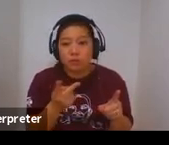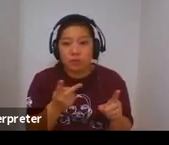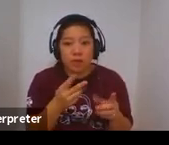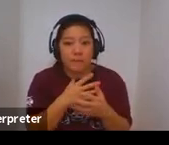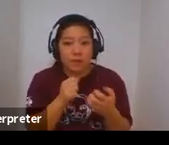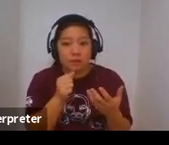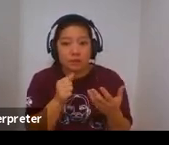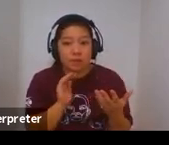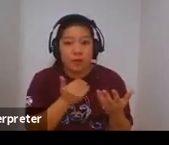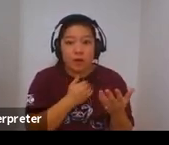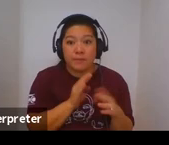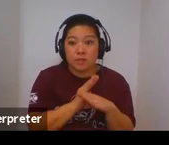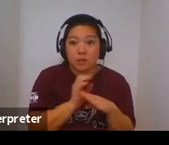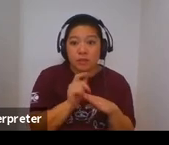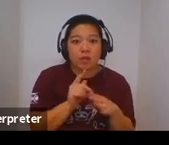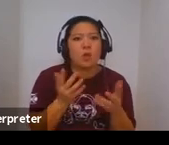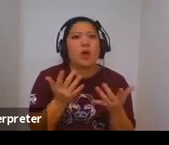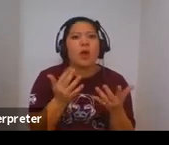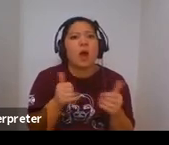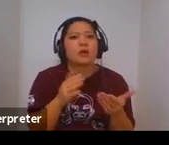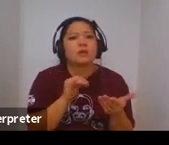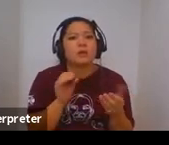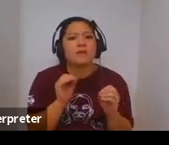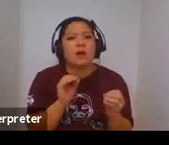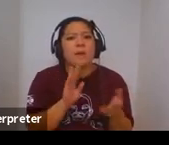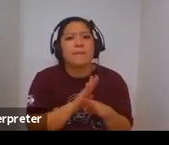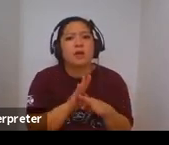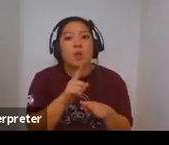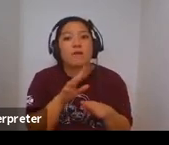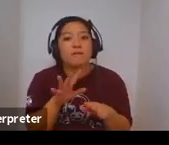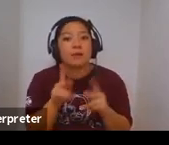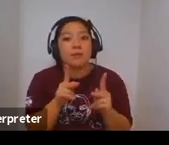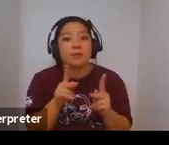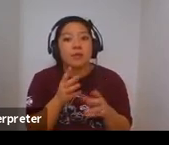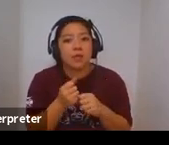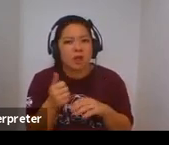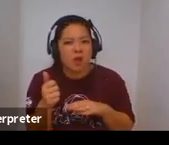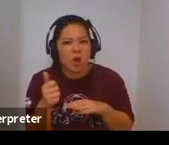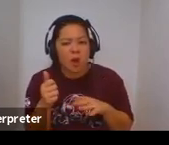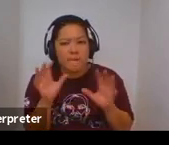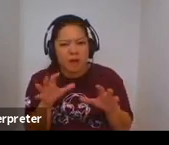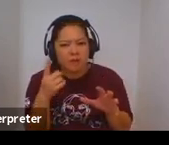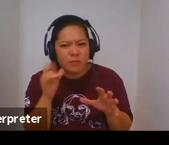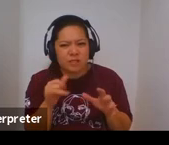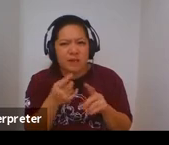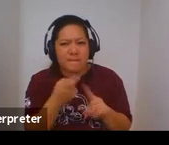is none of my business. Wait, how is this none of your business, man? One in five people are gonna get attacked by this bear.